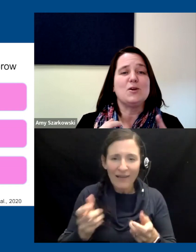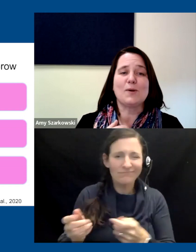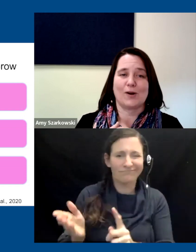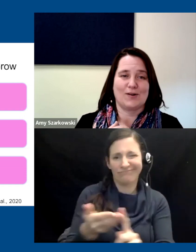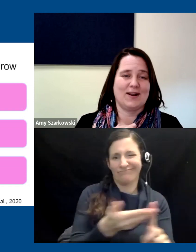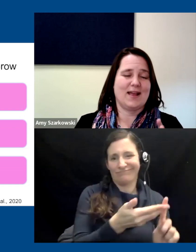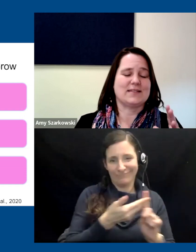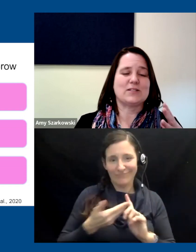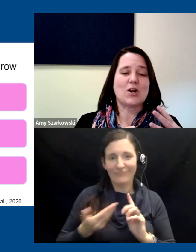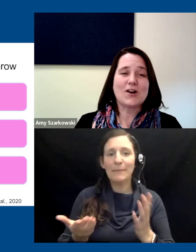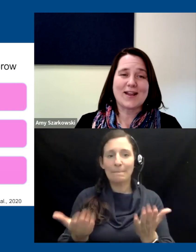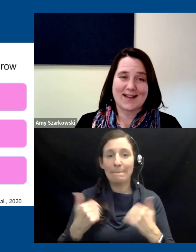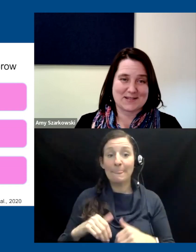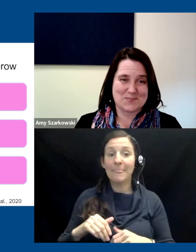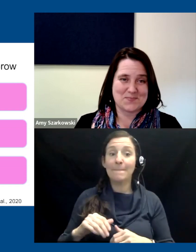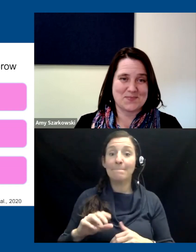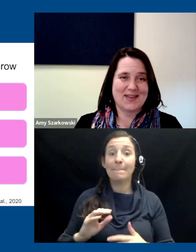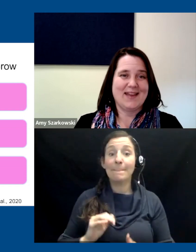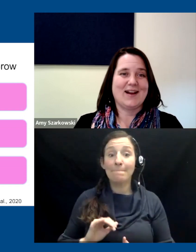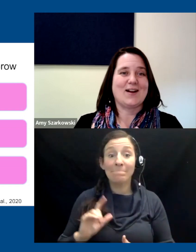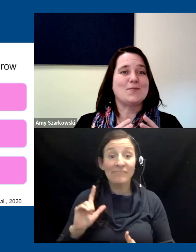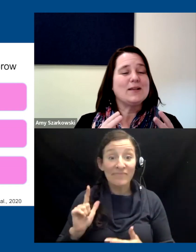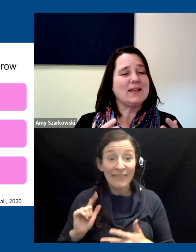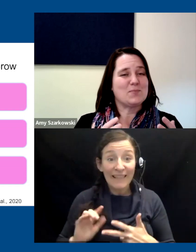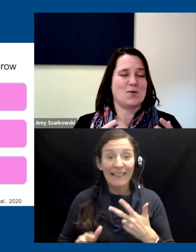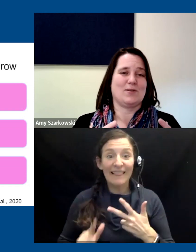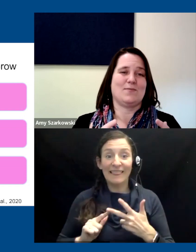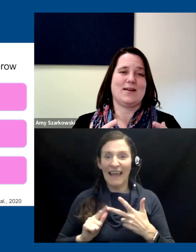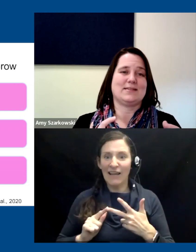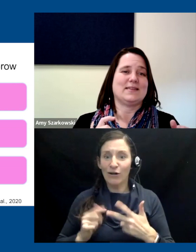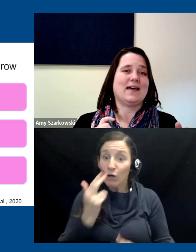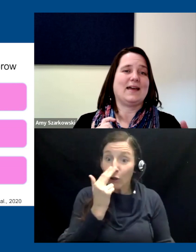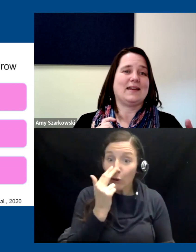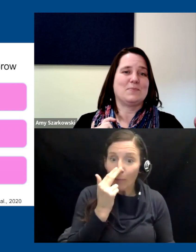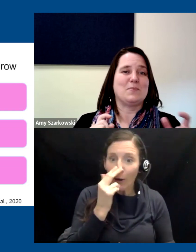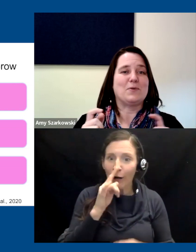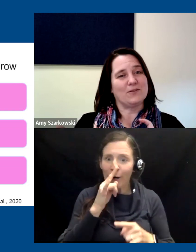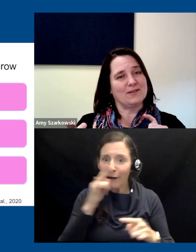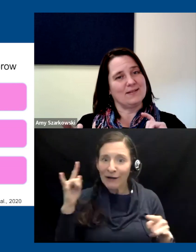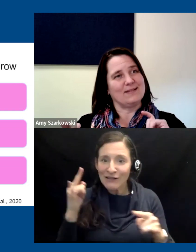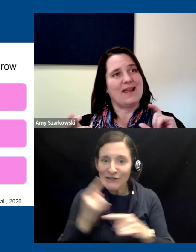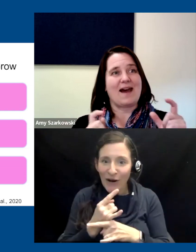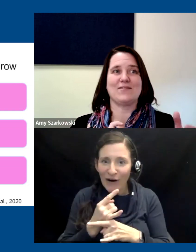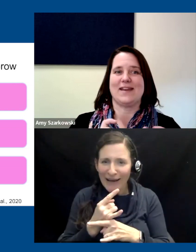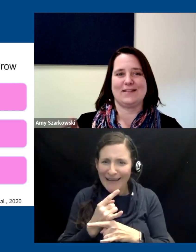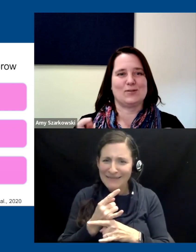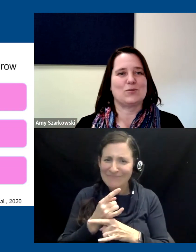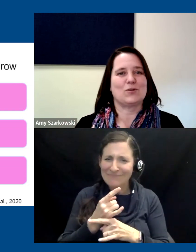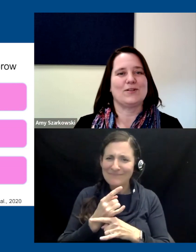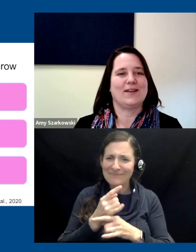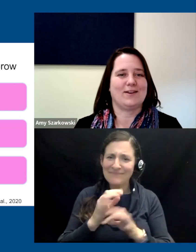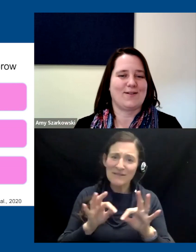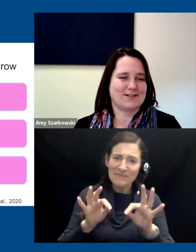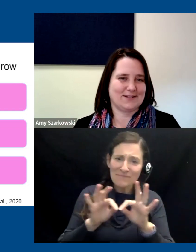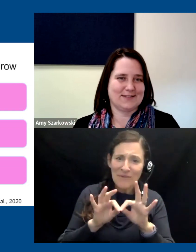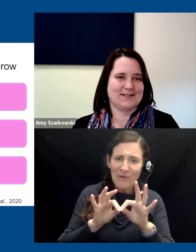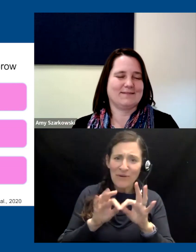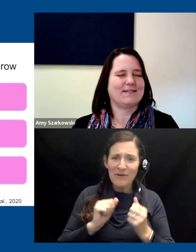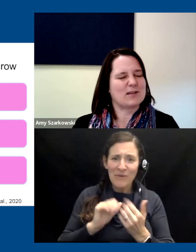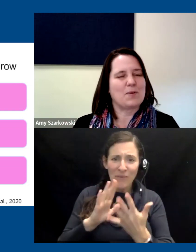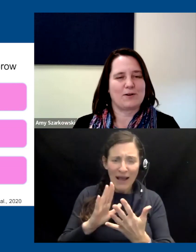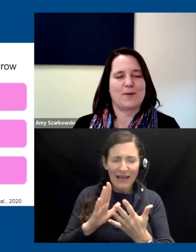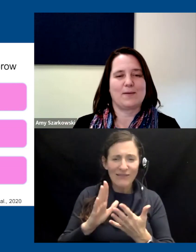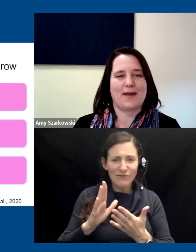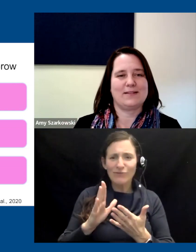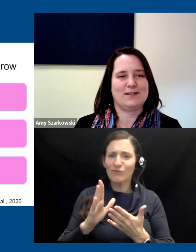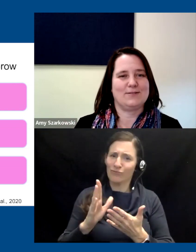like humor and sarcasm are really important ways that people navigate social interactions.